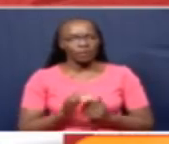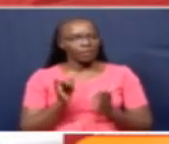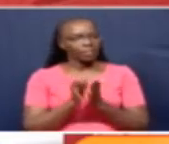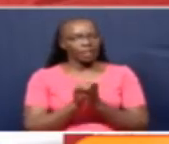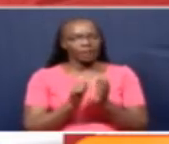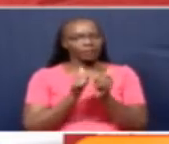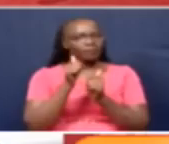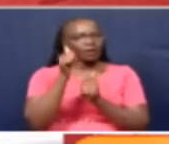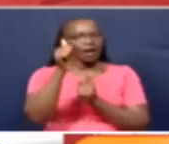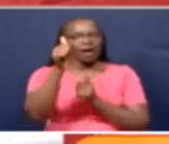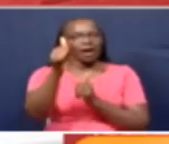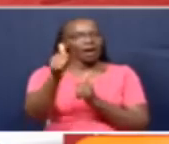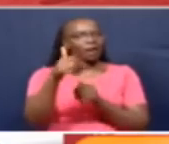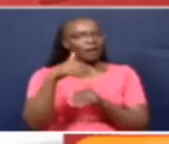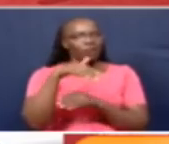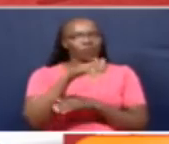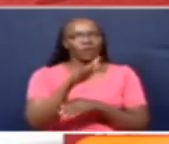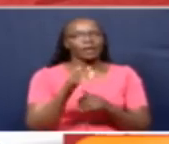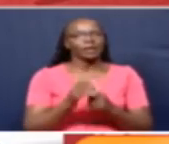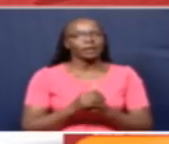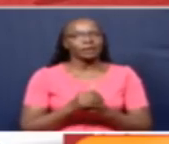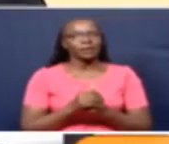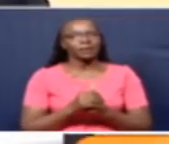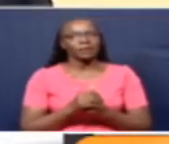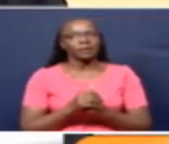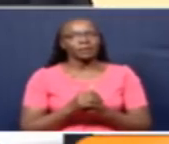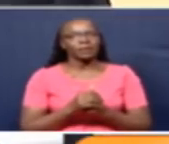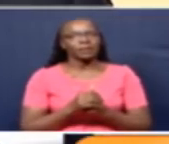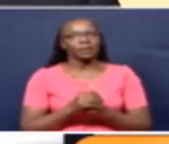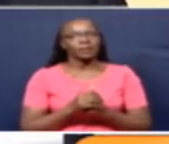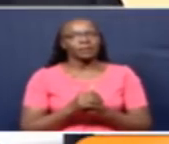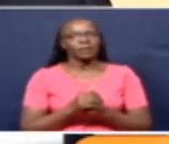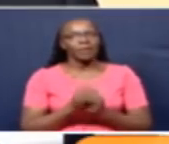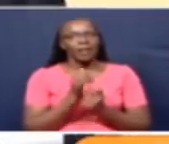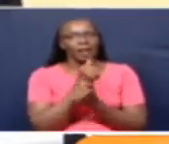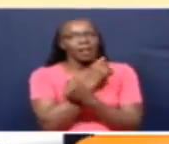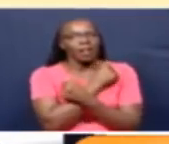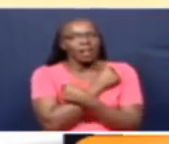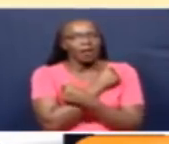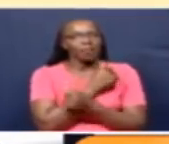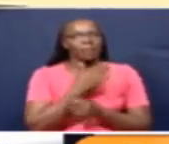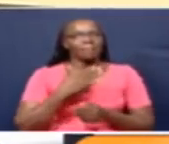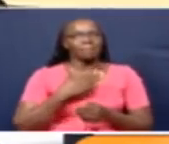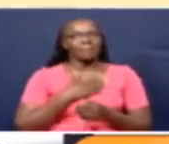far. You're on TV, man. My love was mellow,